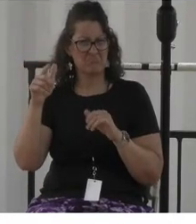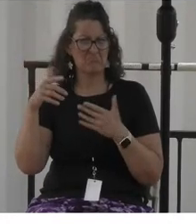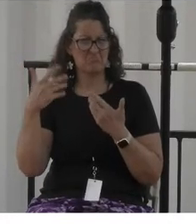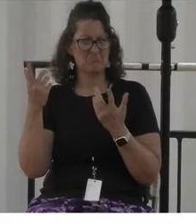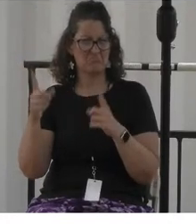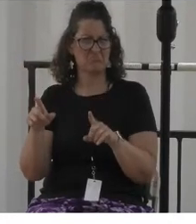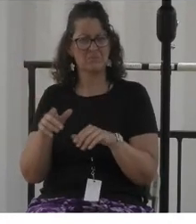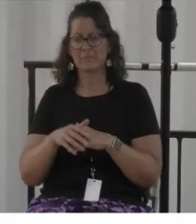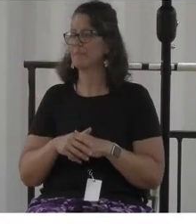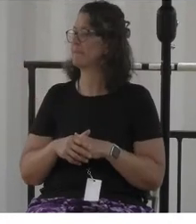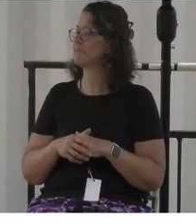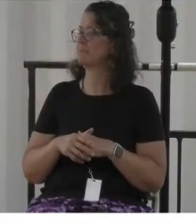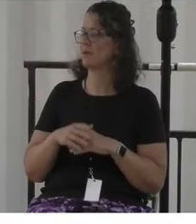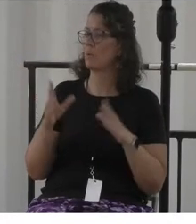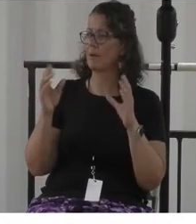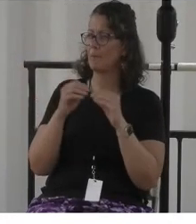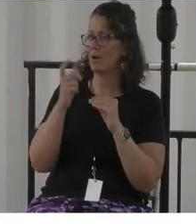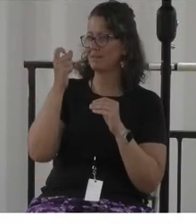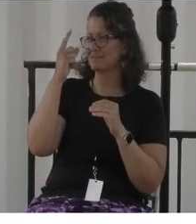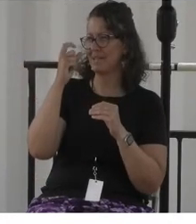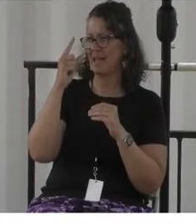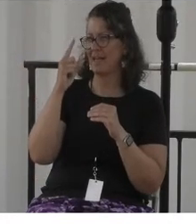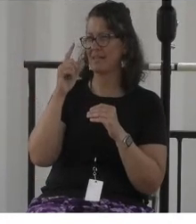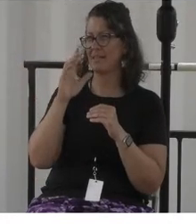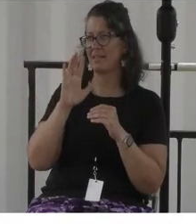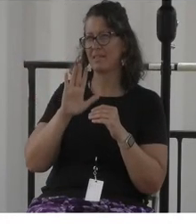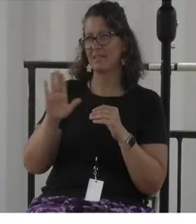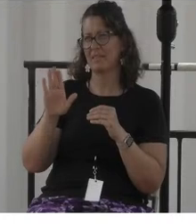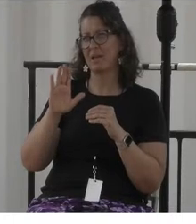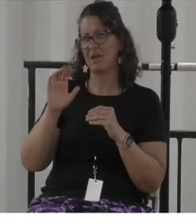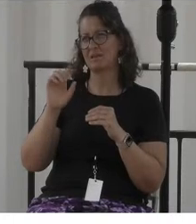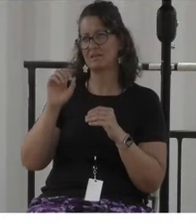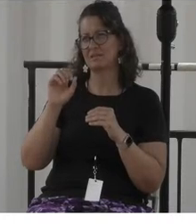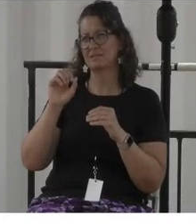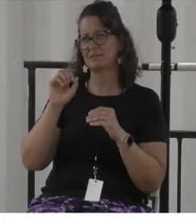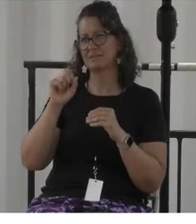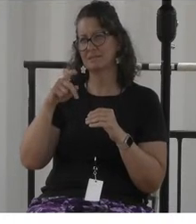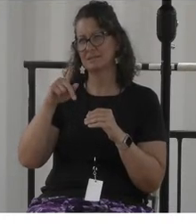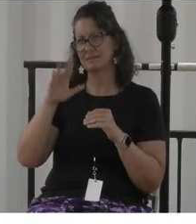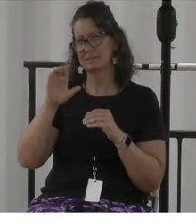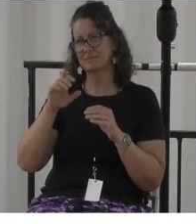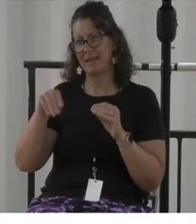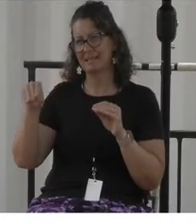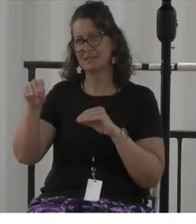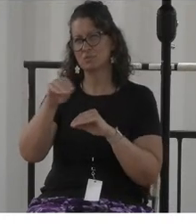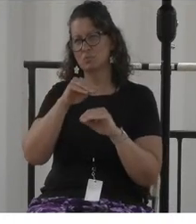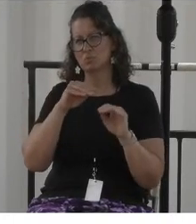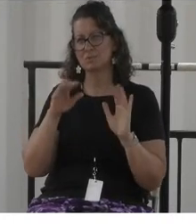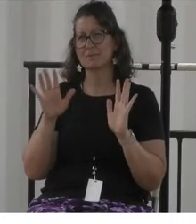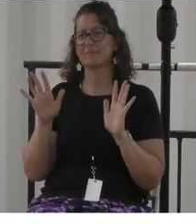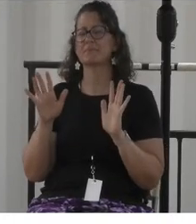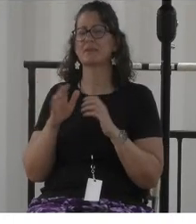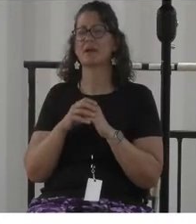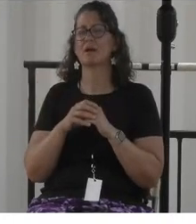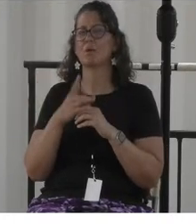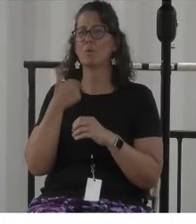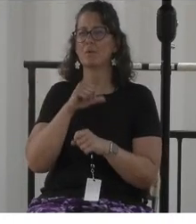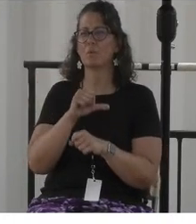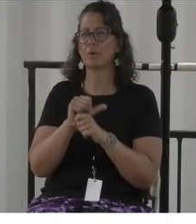that we're understanding their space use, you know, so we can start to work with local government officials. We can start